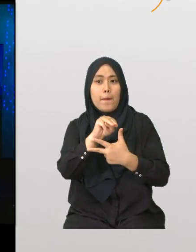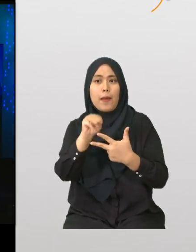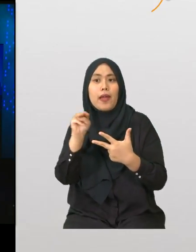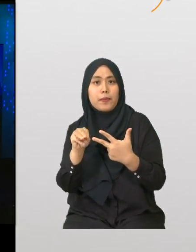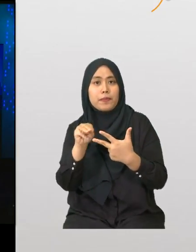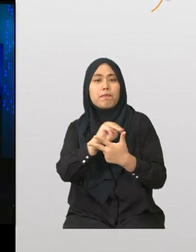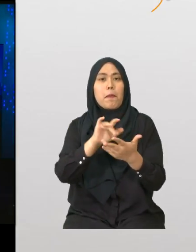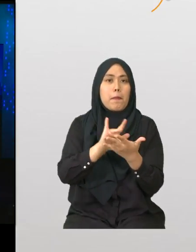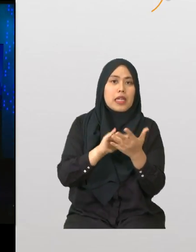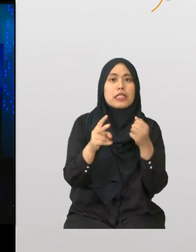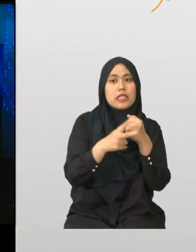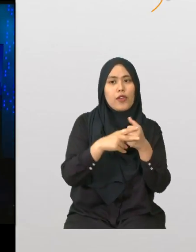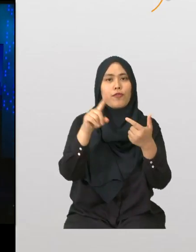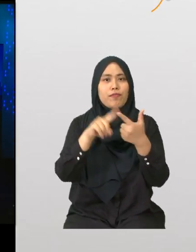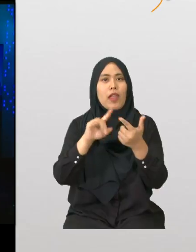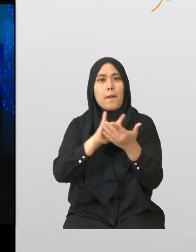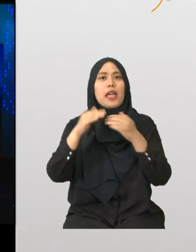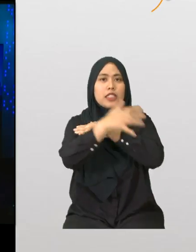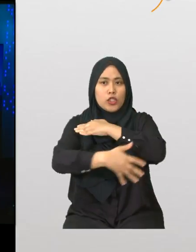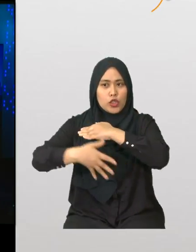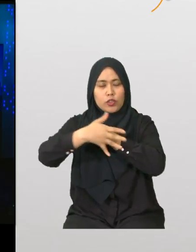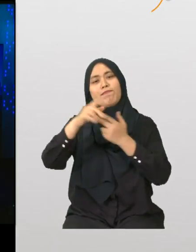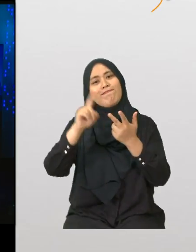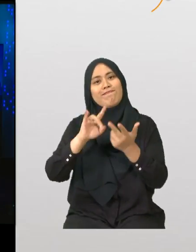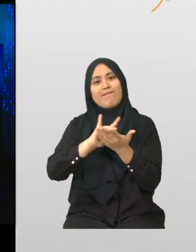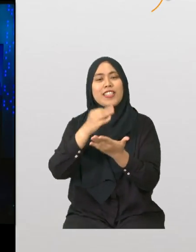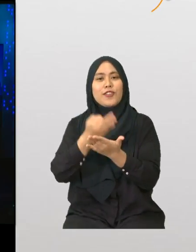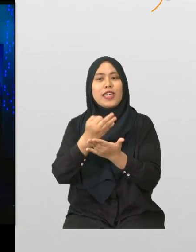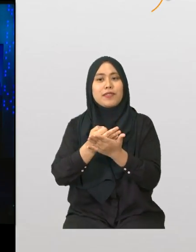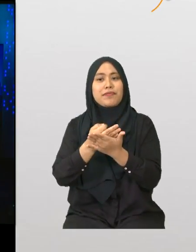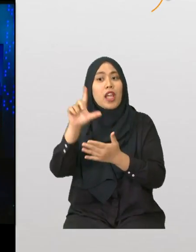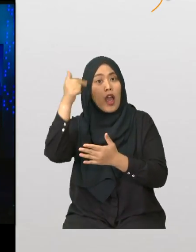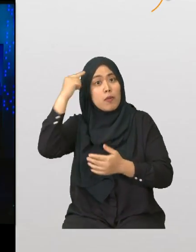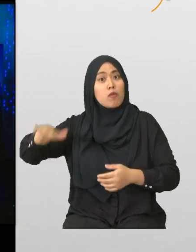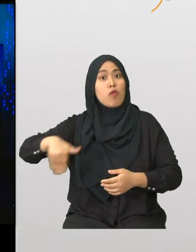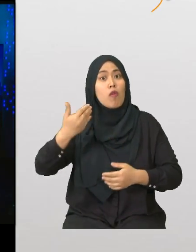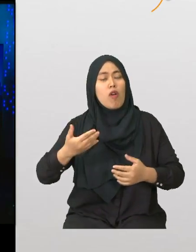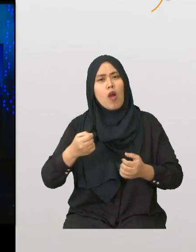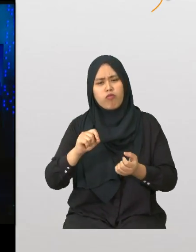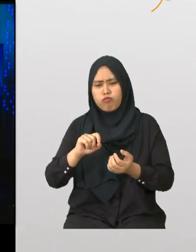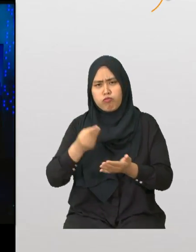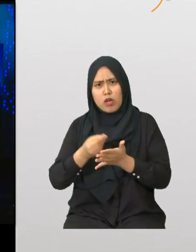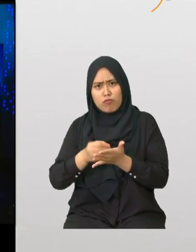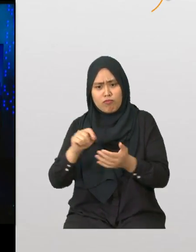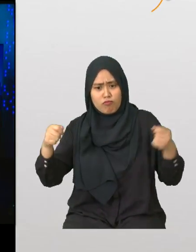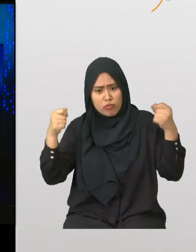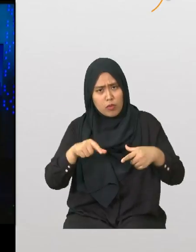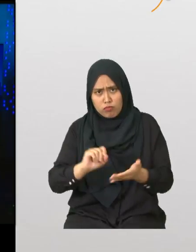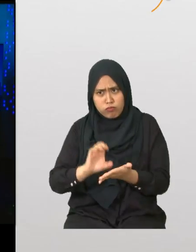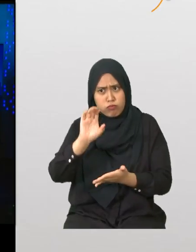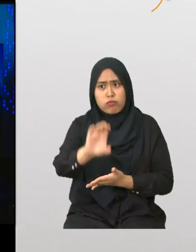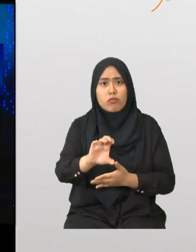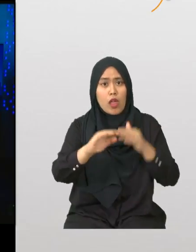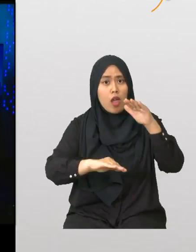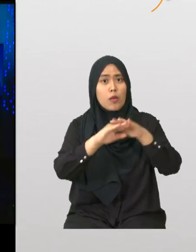MediFund. At the same time, government provides heavy subsidies, up to 80% in our hospitals, and also subsidies